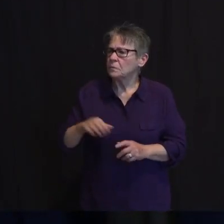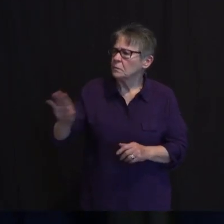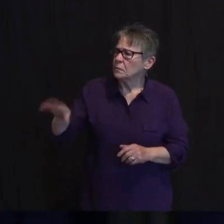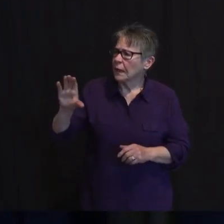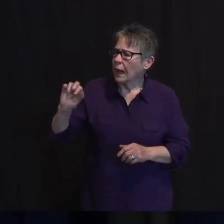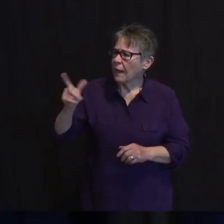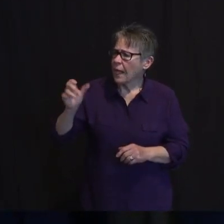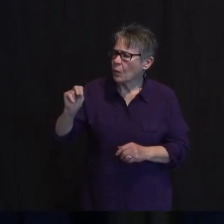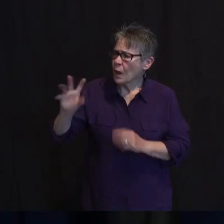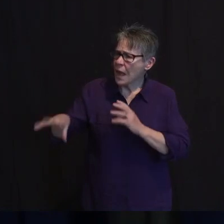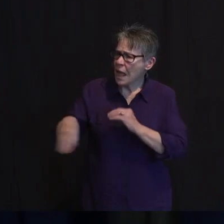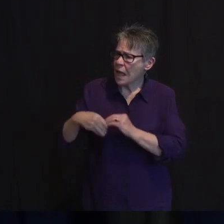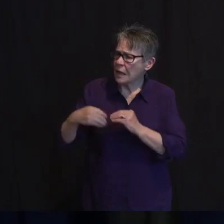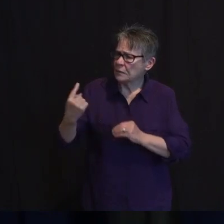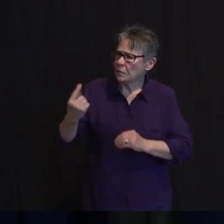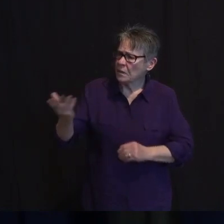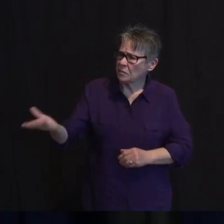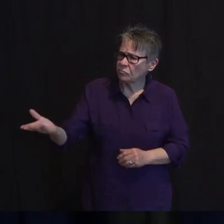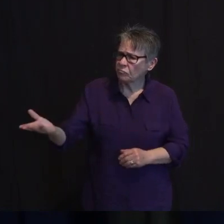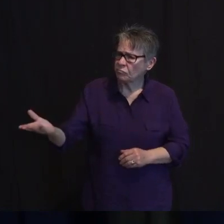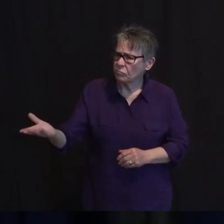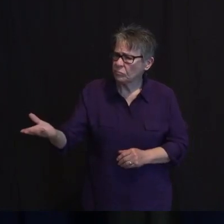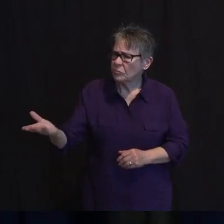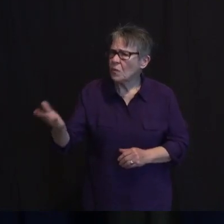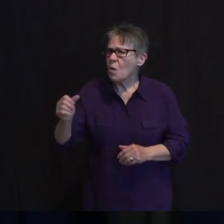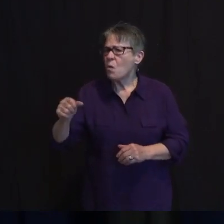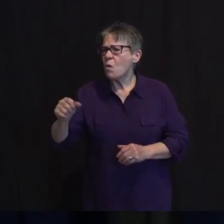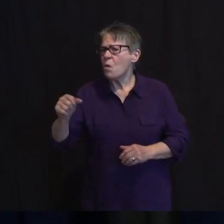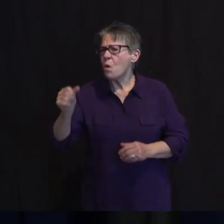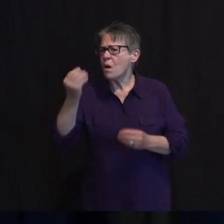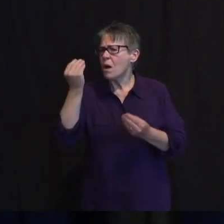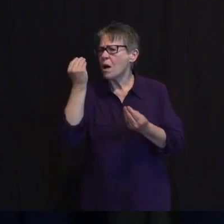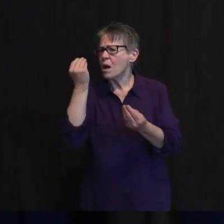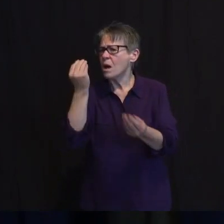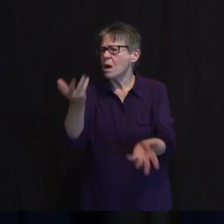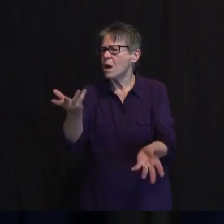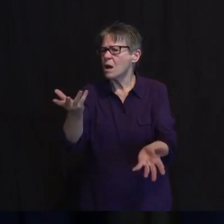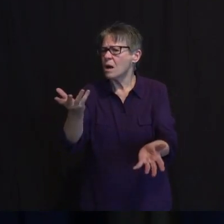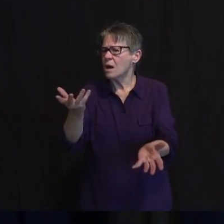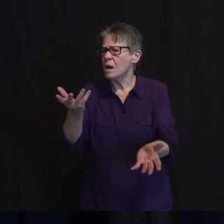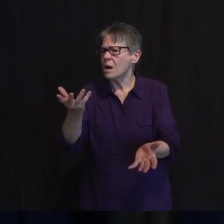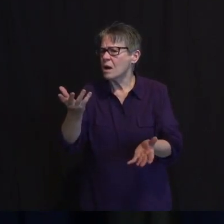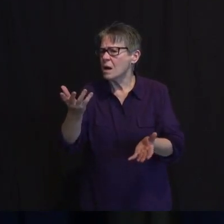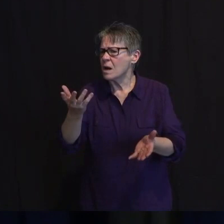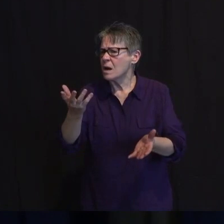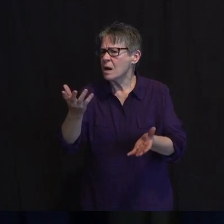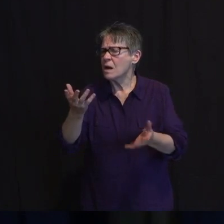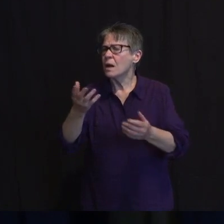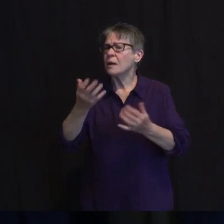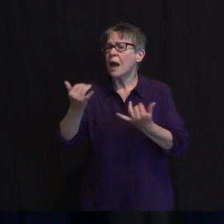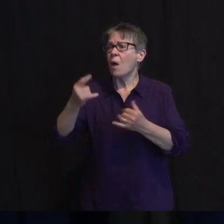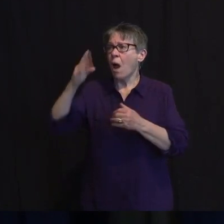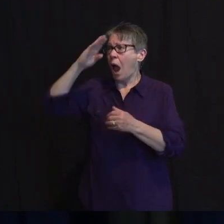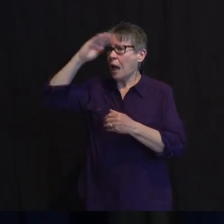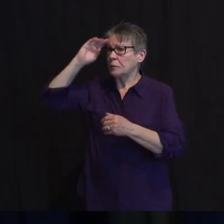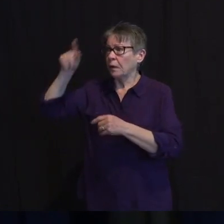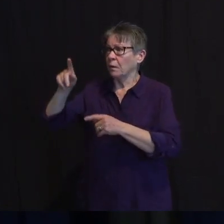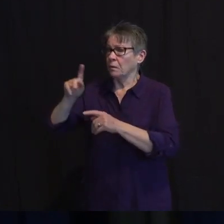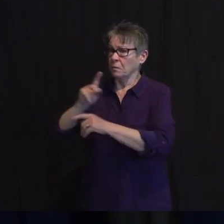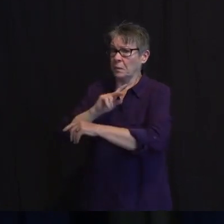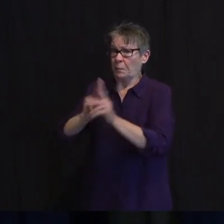of bed capacity, it's because of staffing. So that original Department of Defense staffing that we're using at the Edison Field